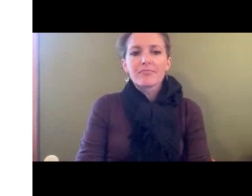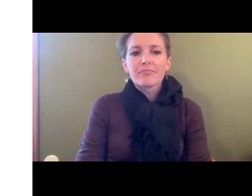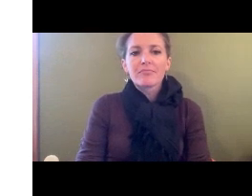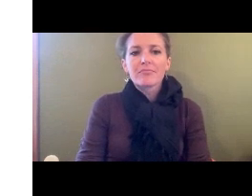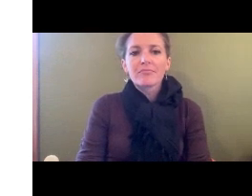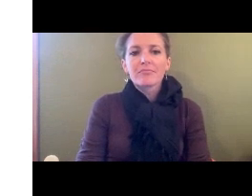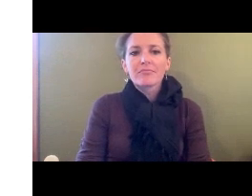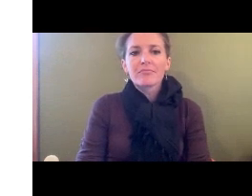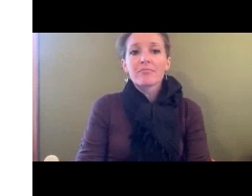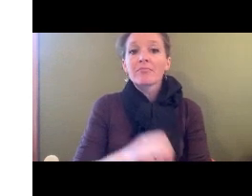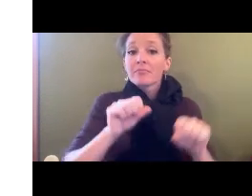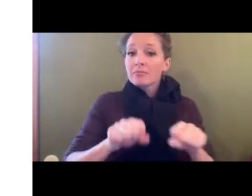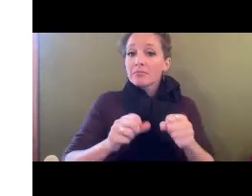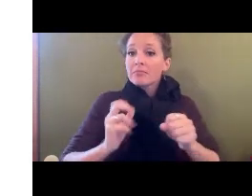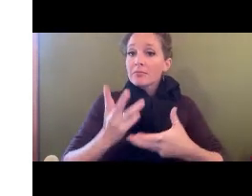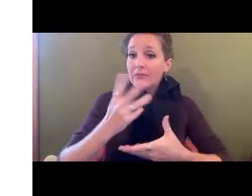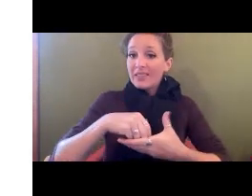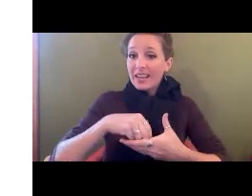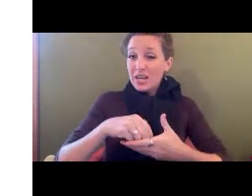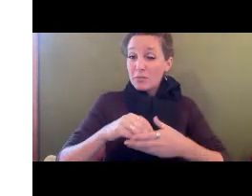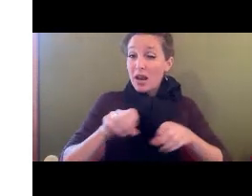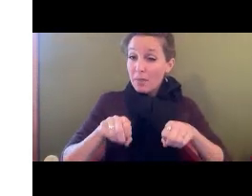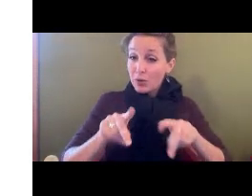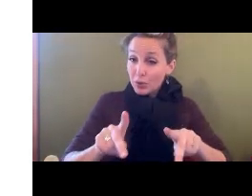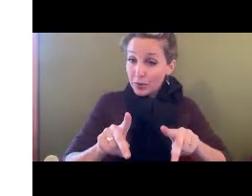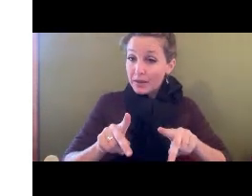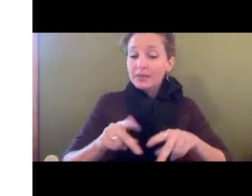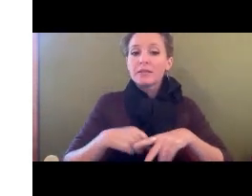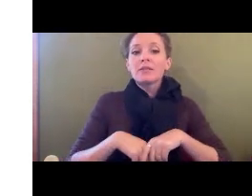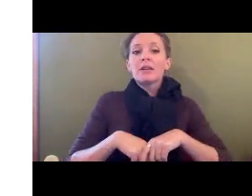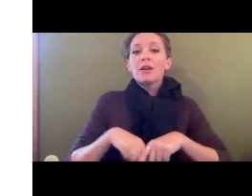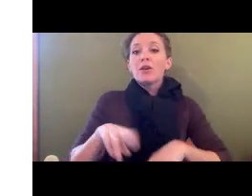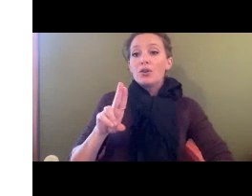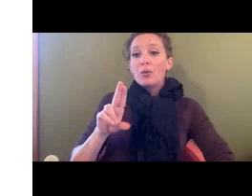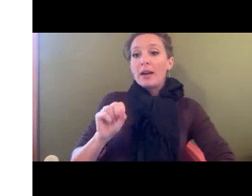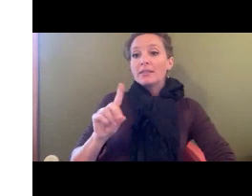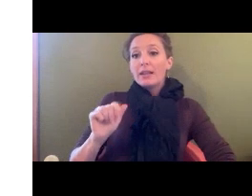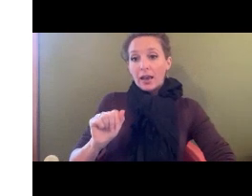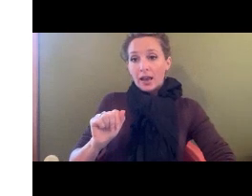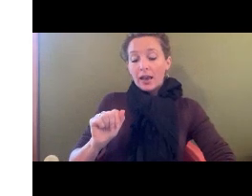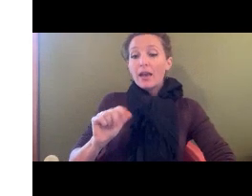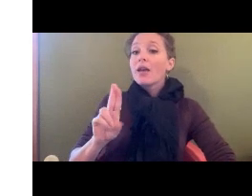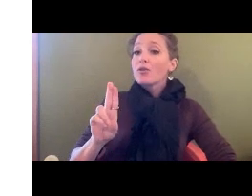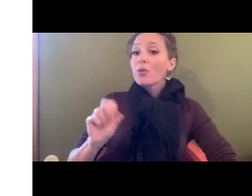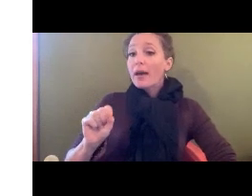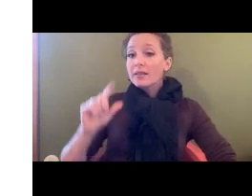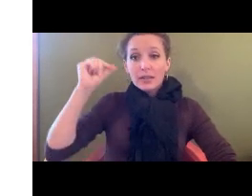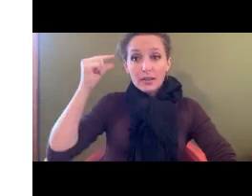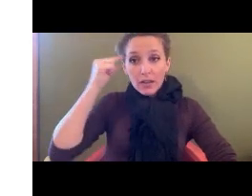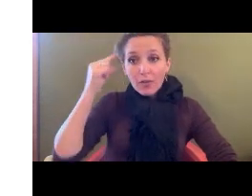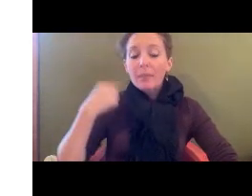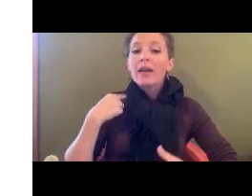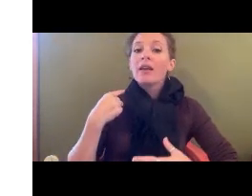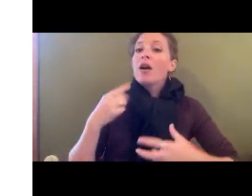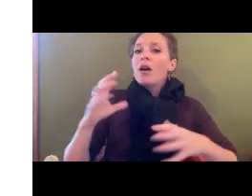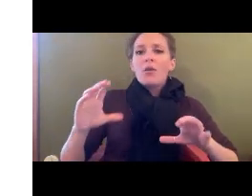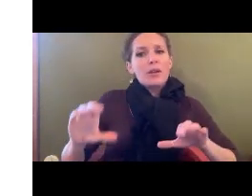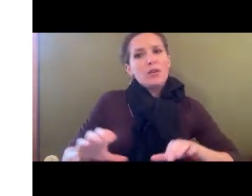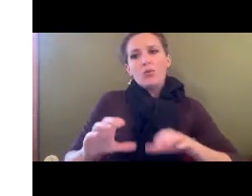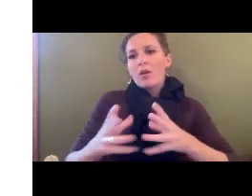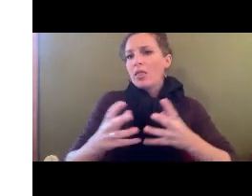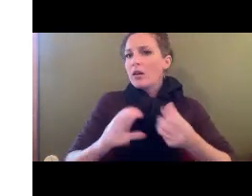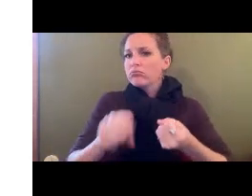And potential engagement opportunities that we're looking at. USDA and the US government have already done a lot to support women in agriculture and to